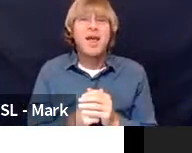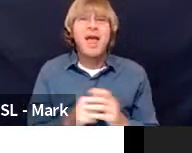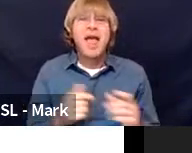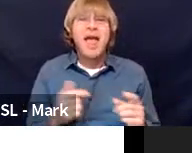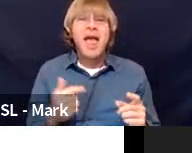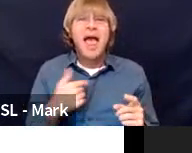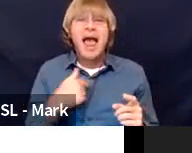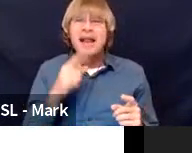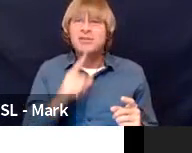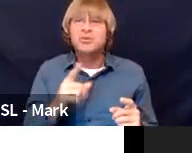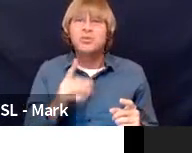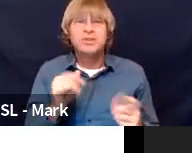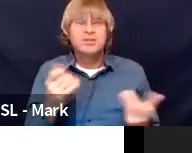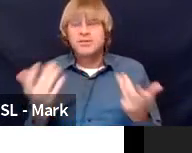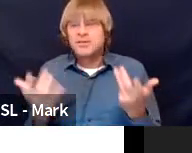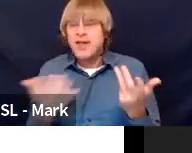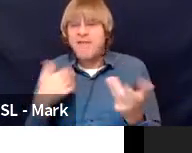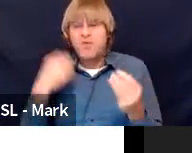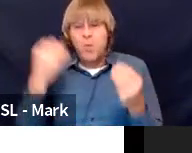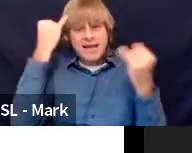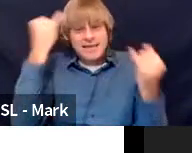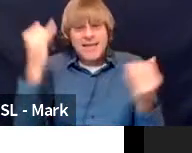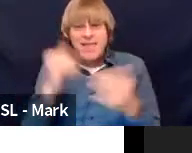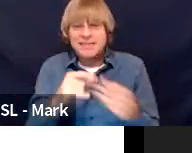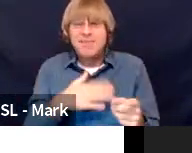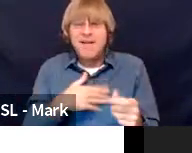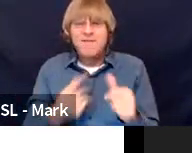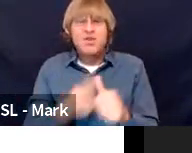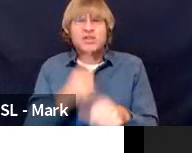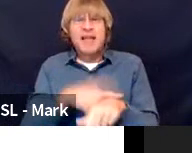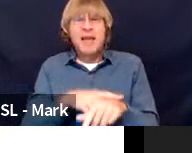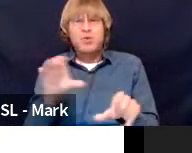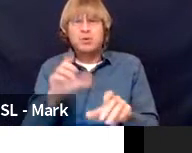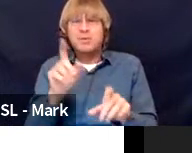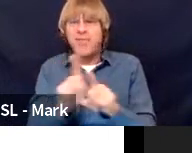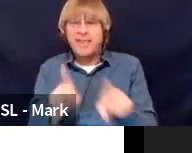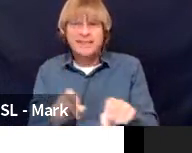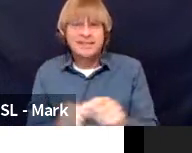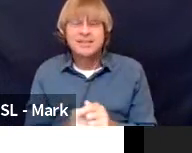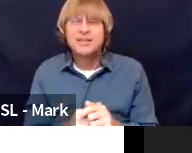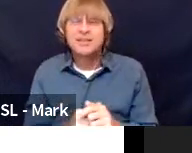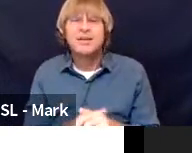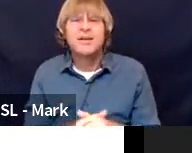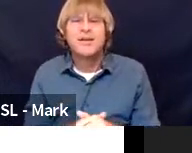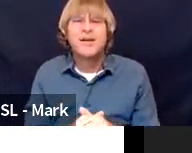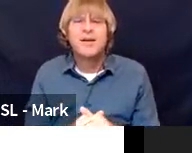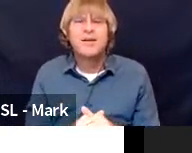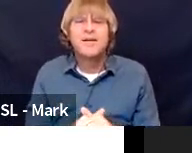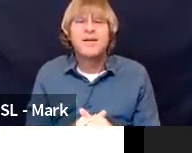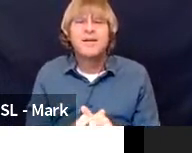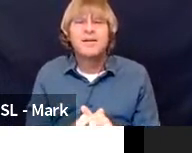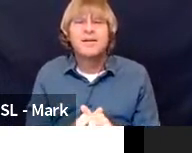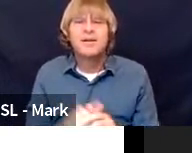I literally was riffing. I had no idea. This was my first time doing something like this.